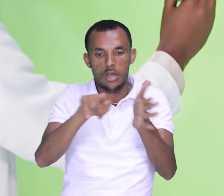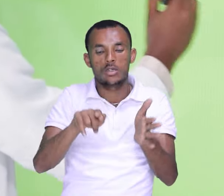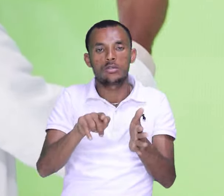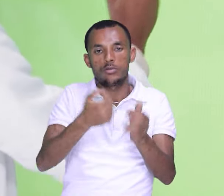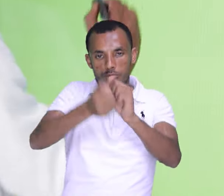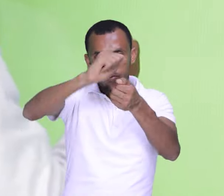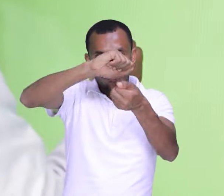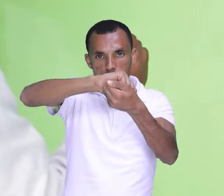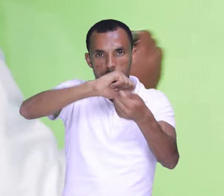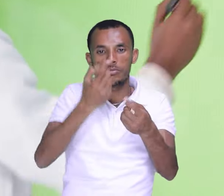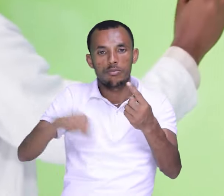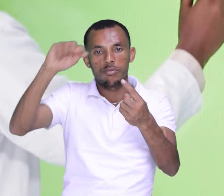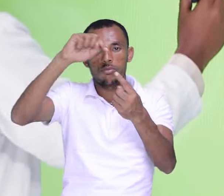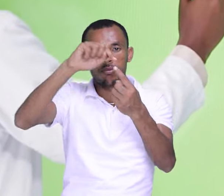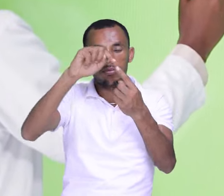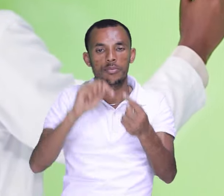minus converted into